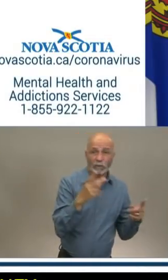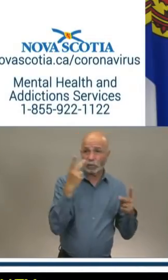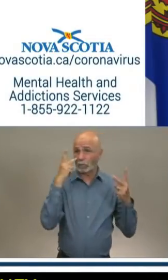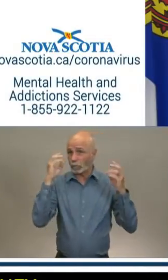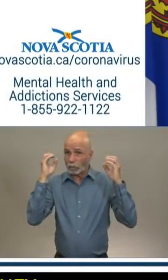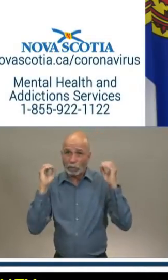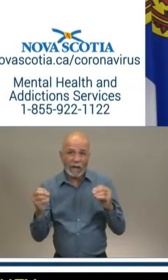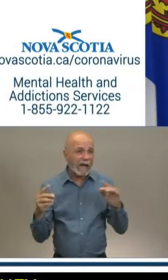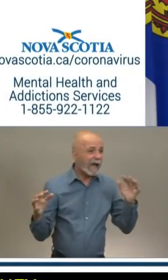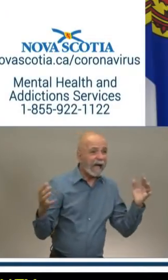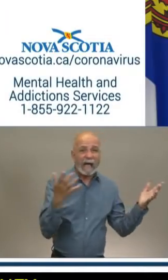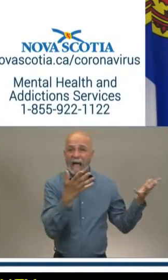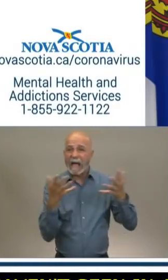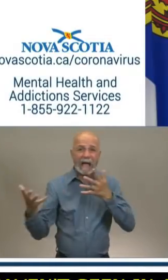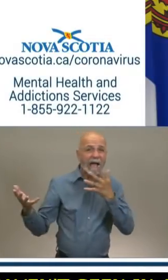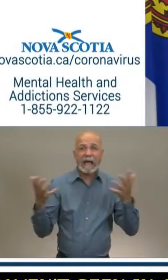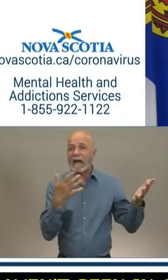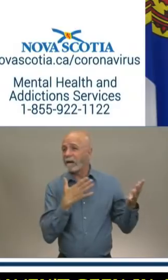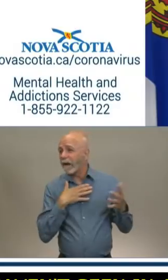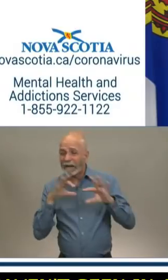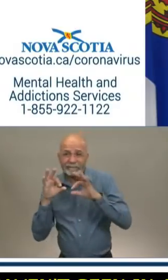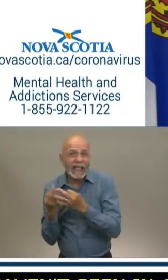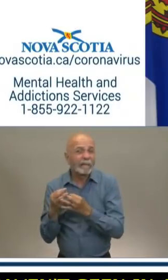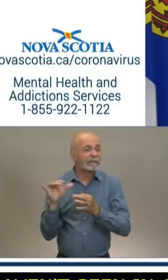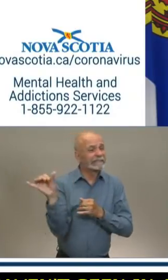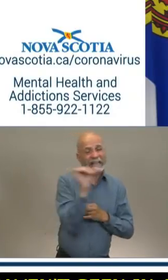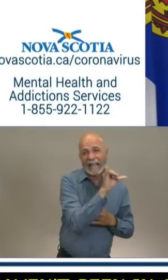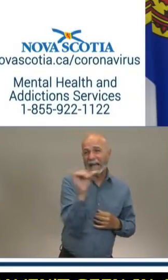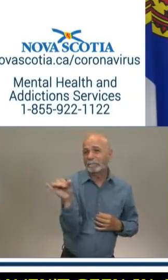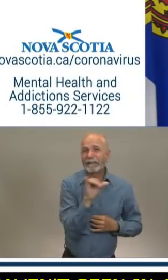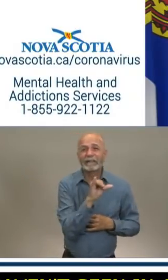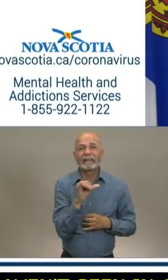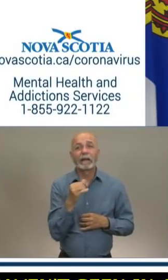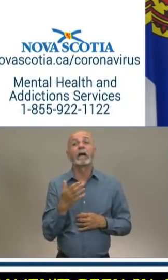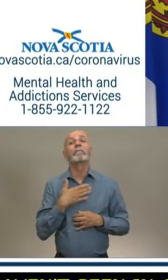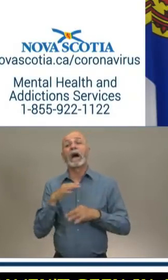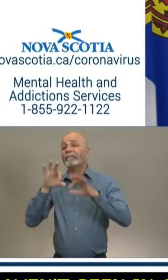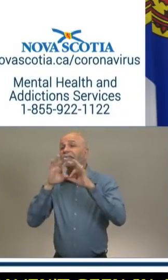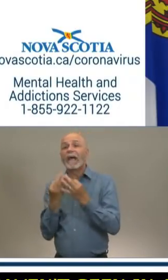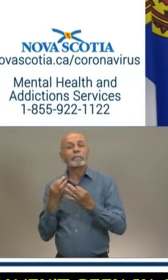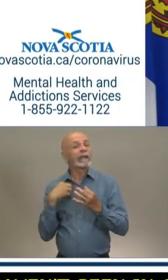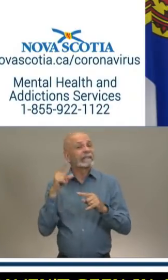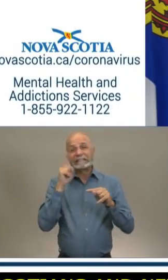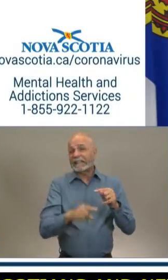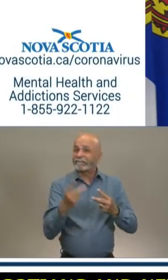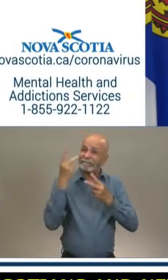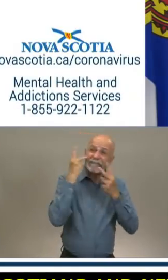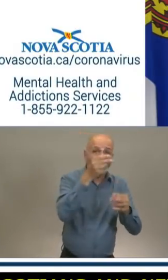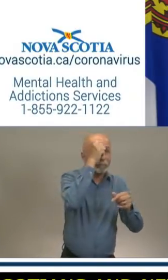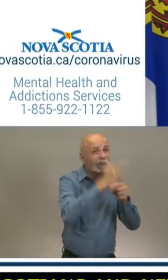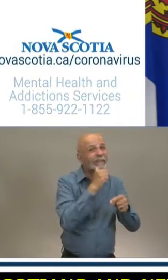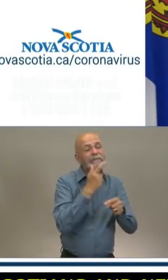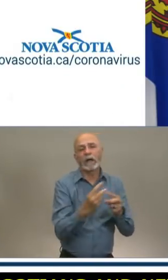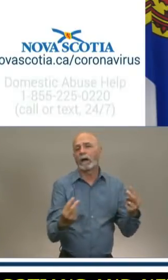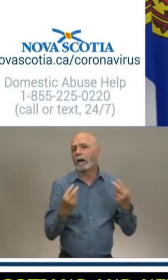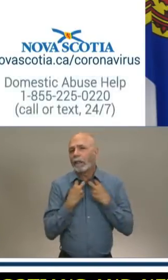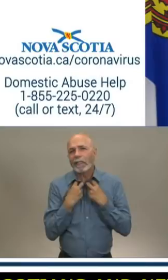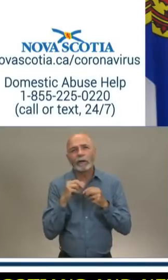in my family. I think it's in most. Parts of my family can't go see their siblings in New Brunswick. This isn't